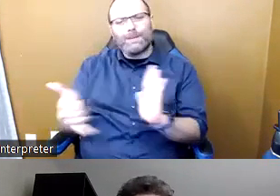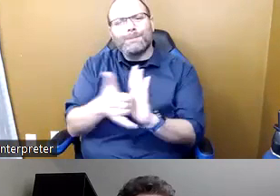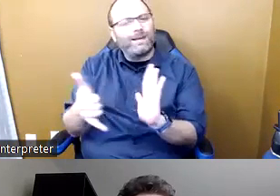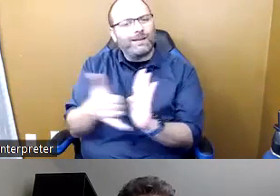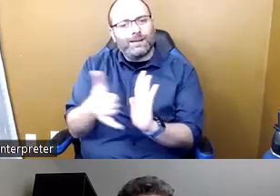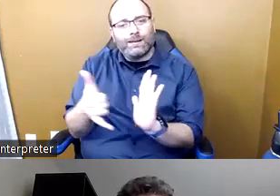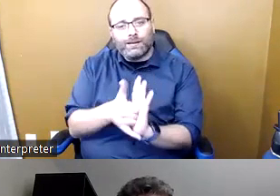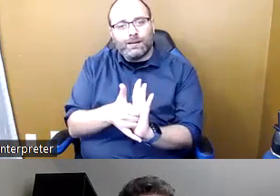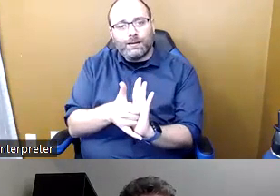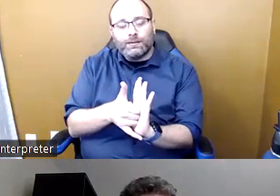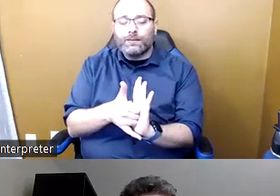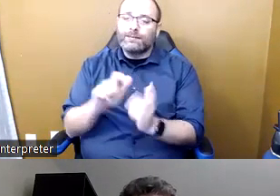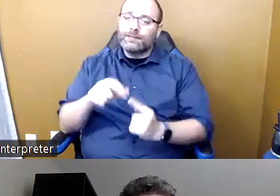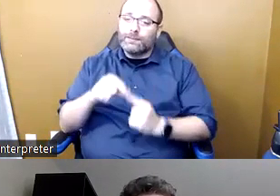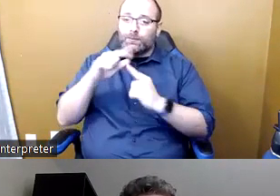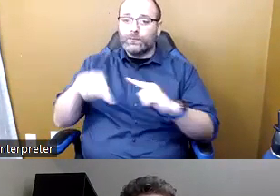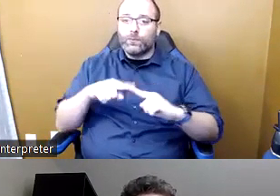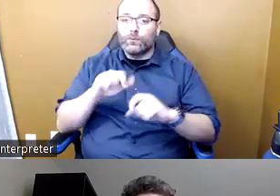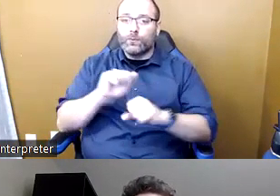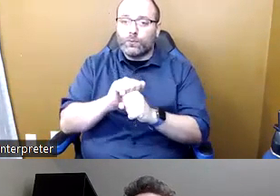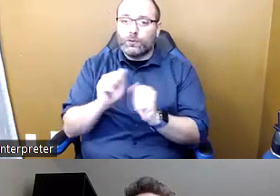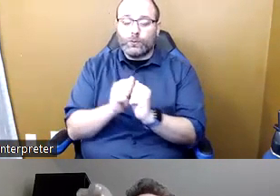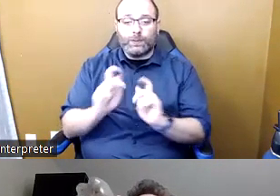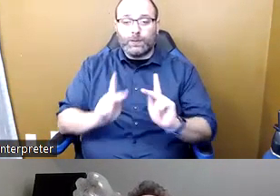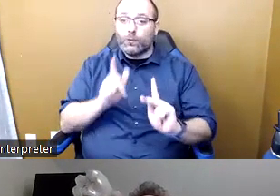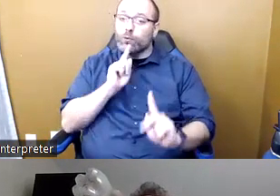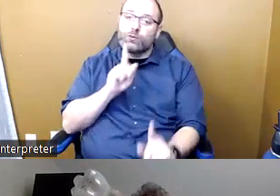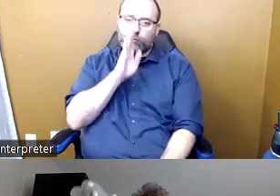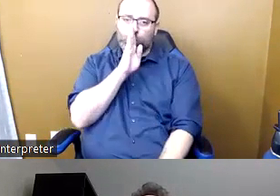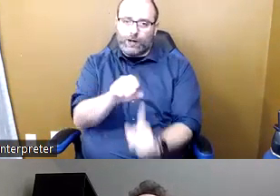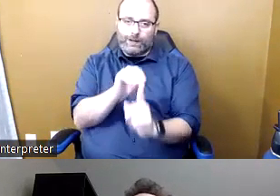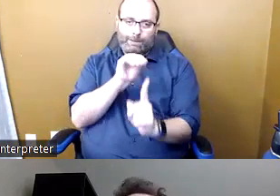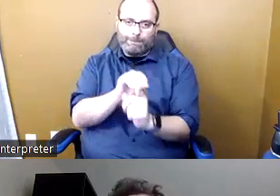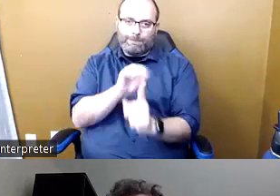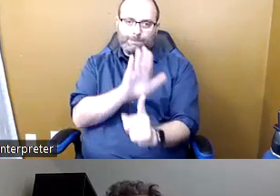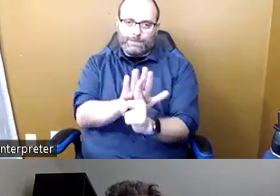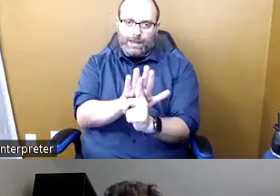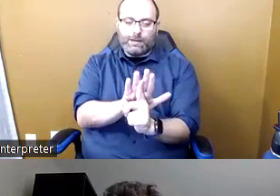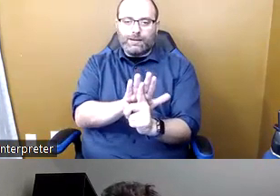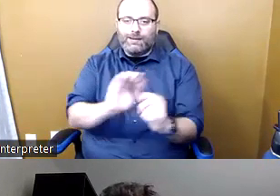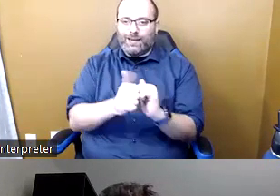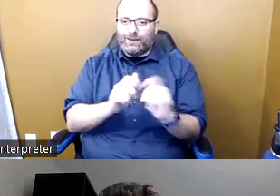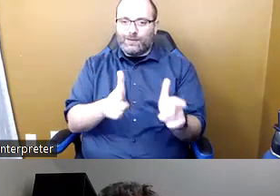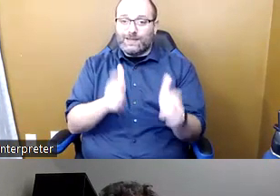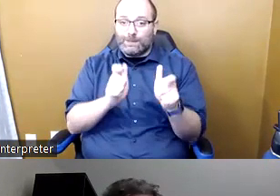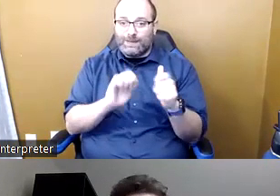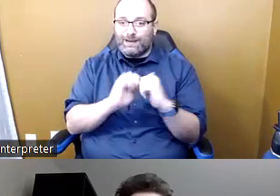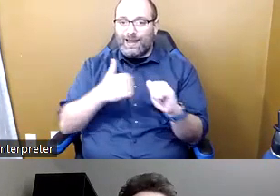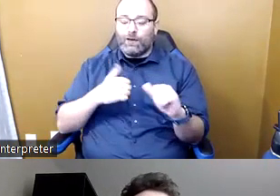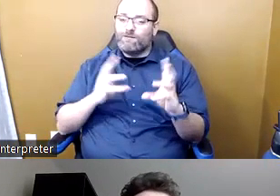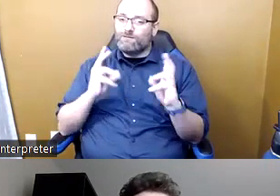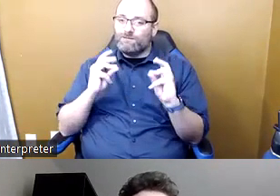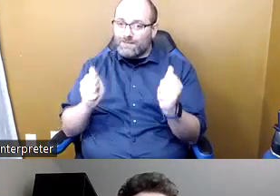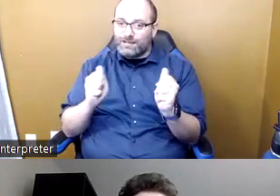especially when we are working with people that are directly impacted by the speed of our response,